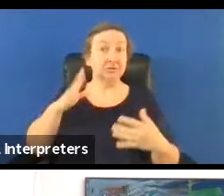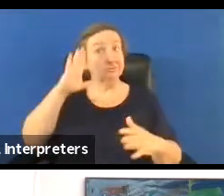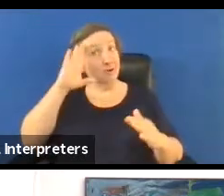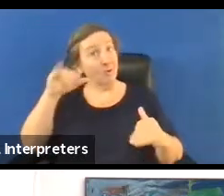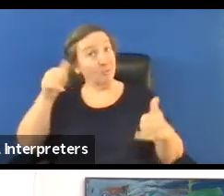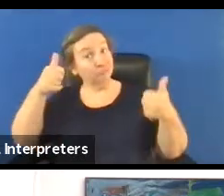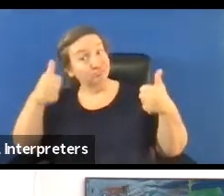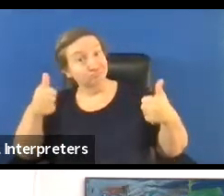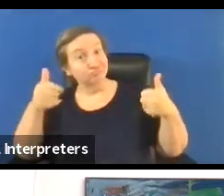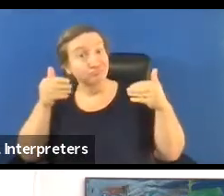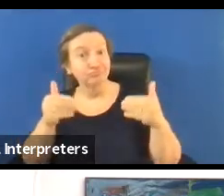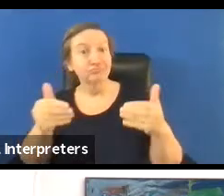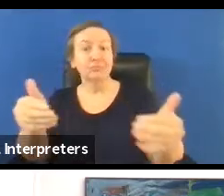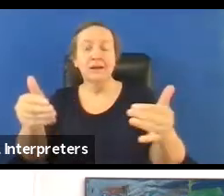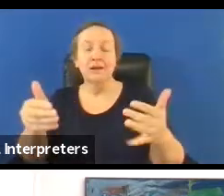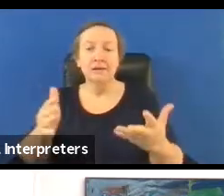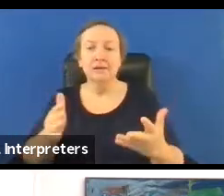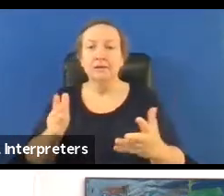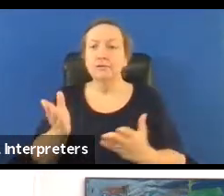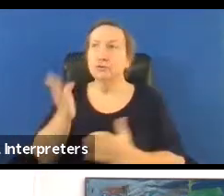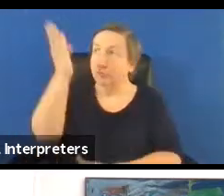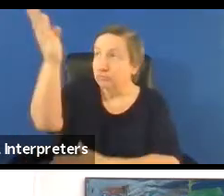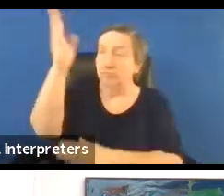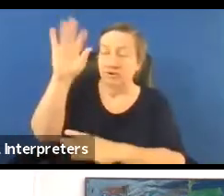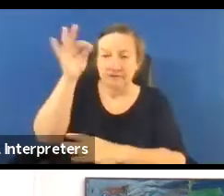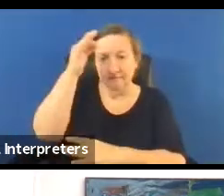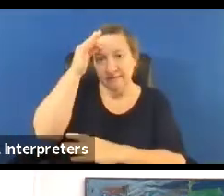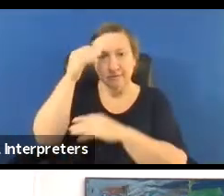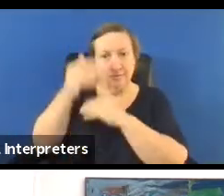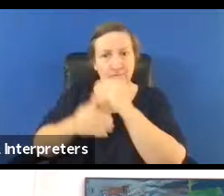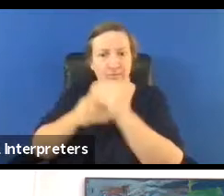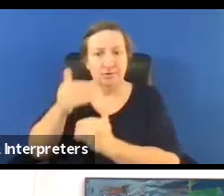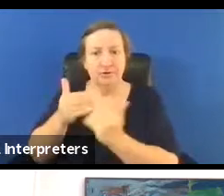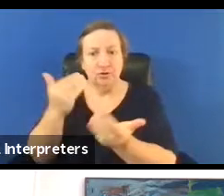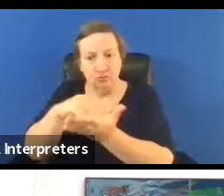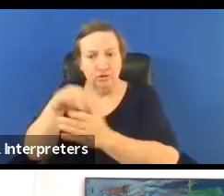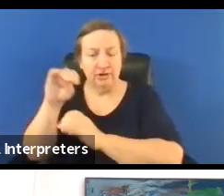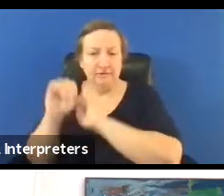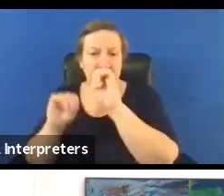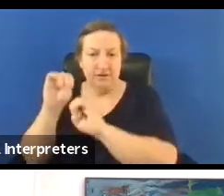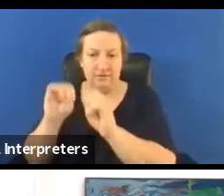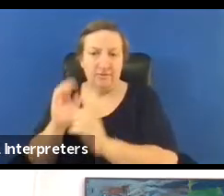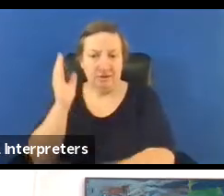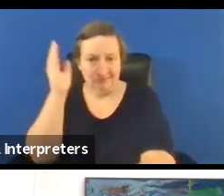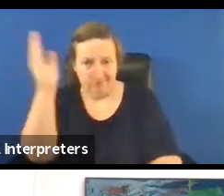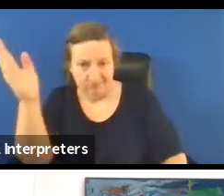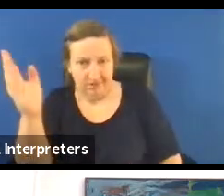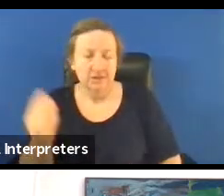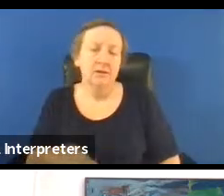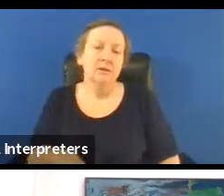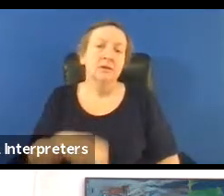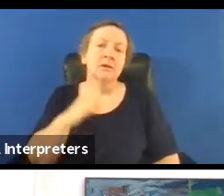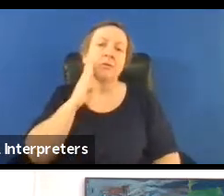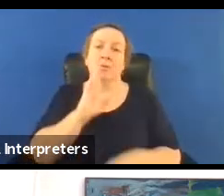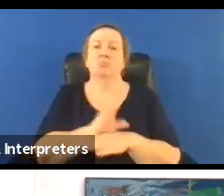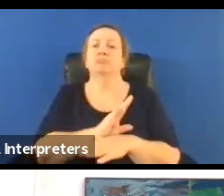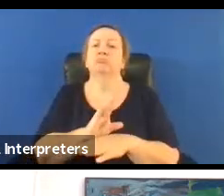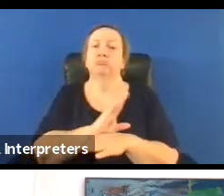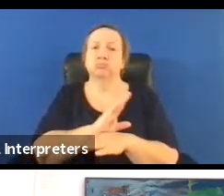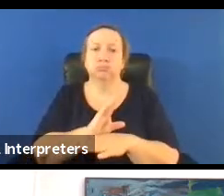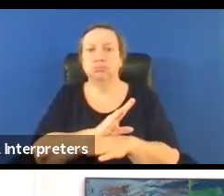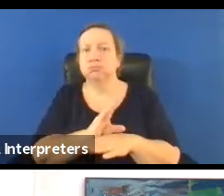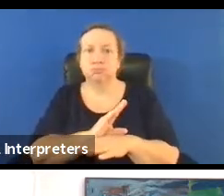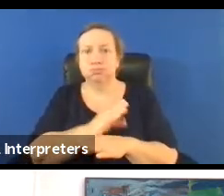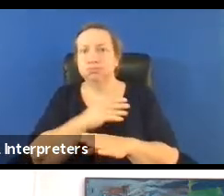move that into the federal process of reevaluation. So it's going to be a busy number of